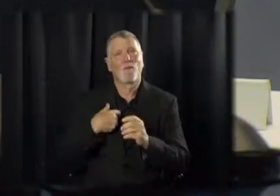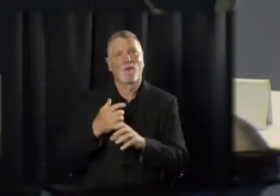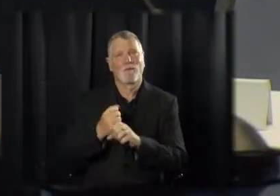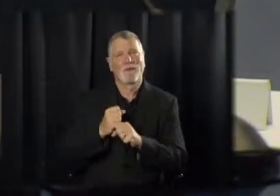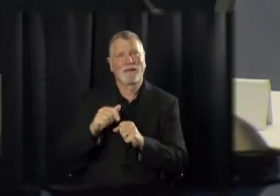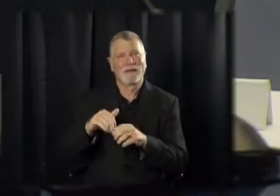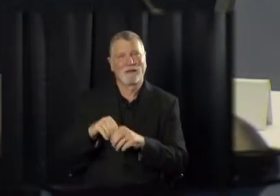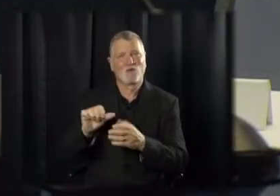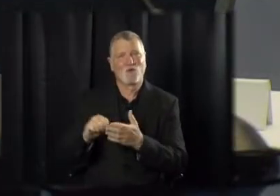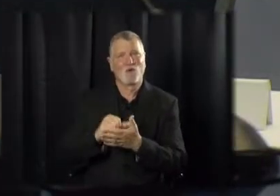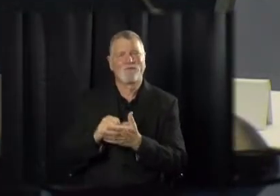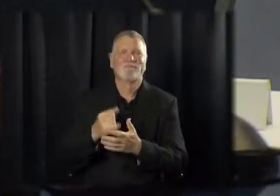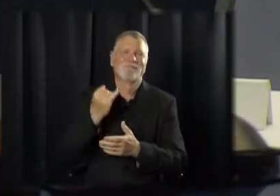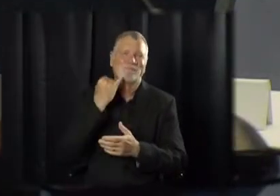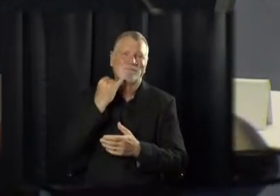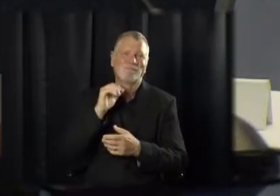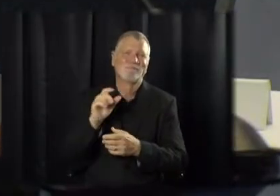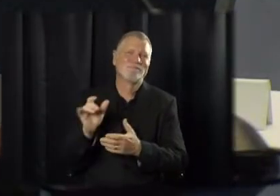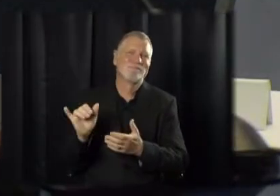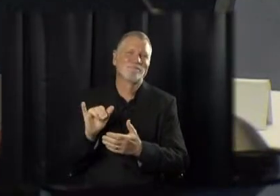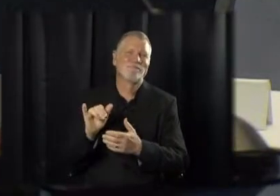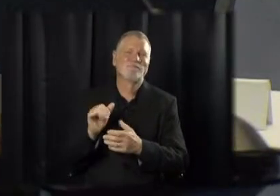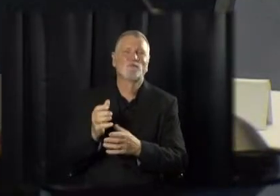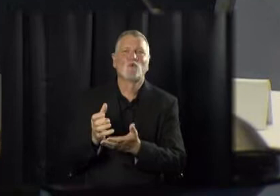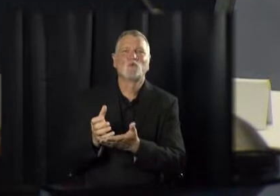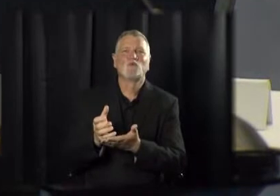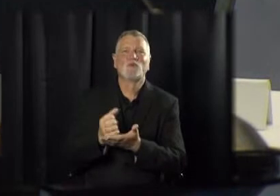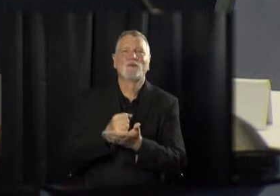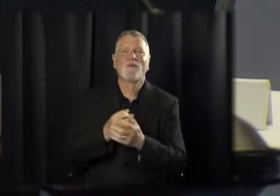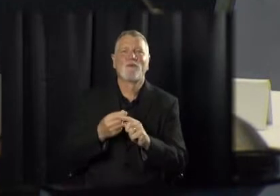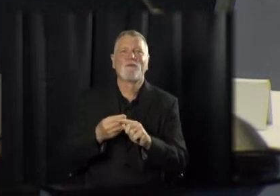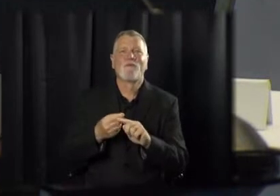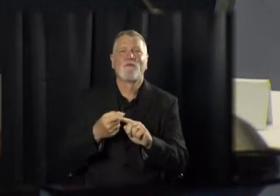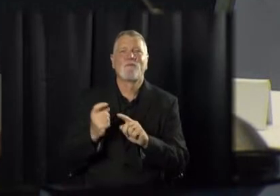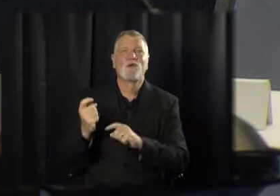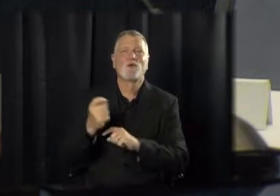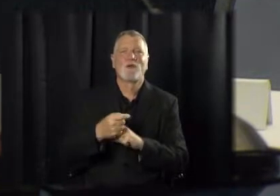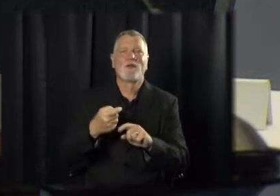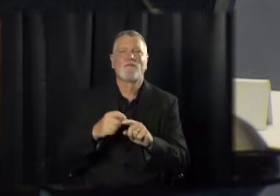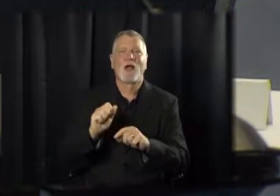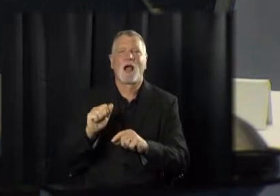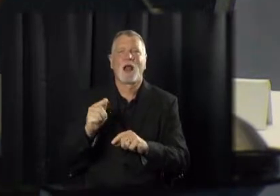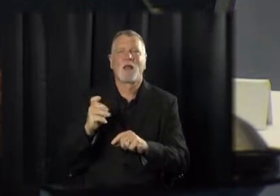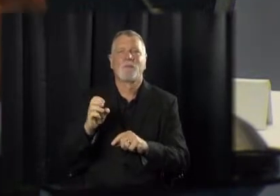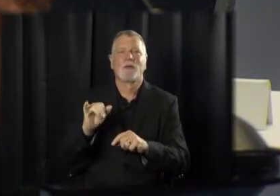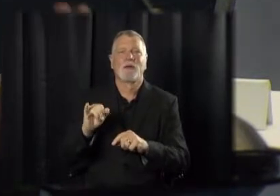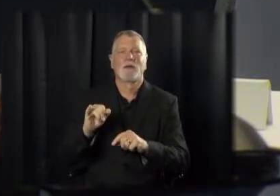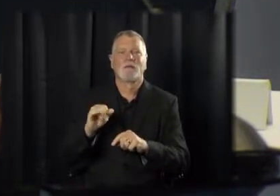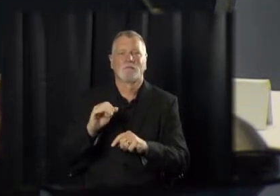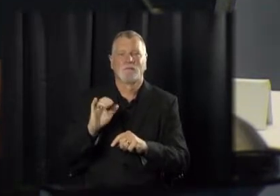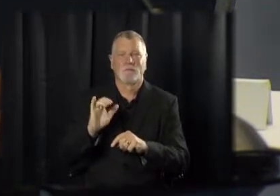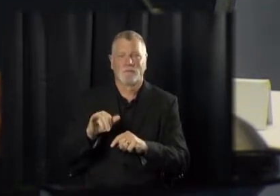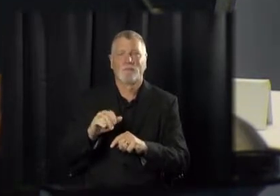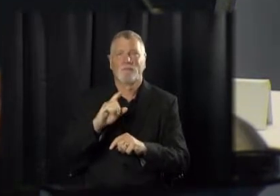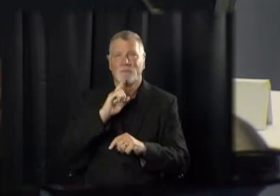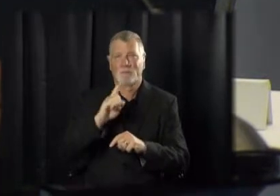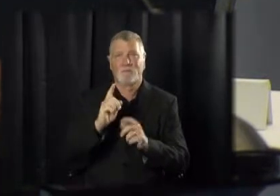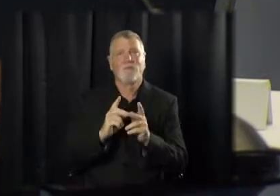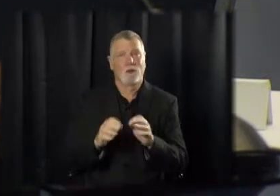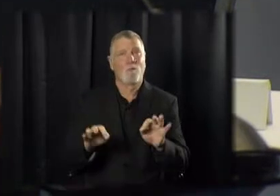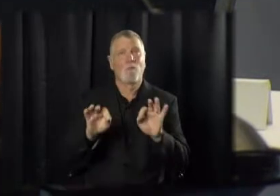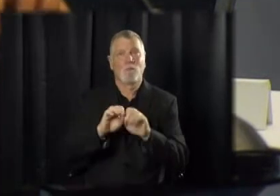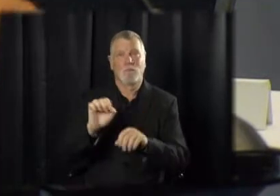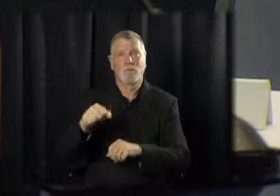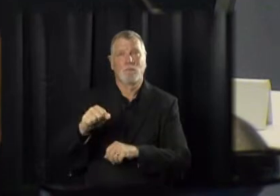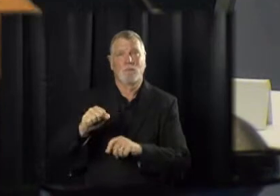your document, like saying receiving revenue from a donation from alumni. That is indeed very, very